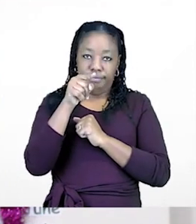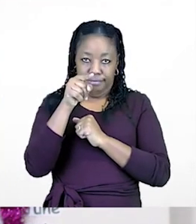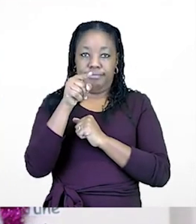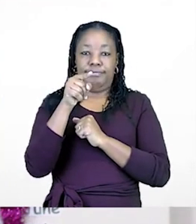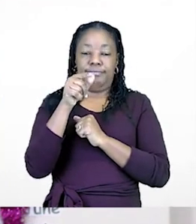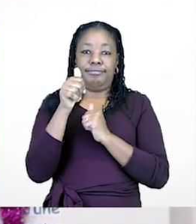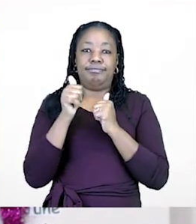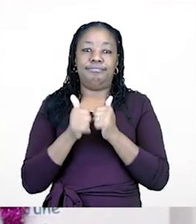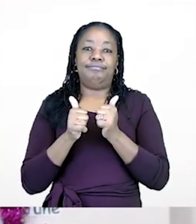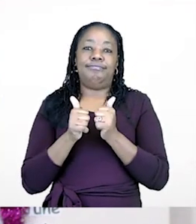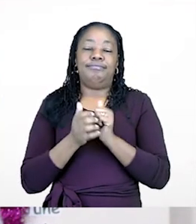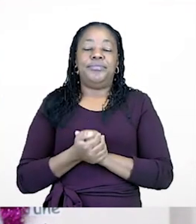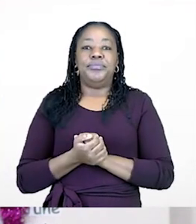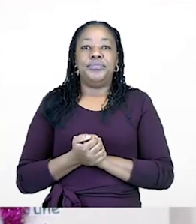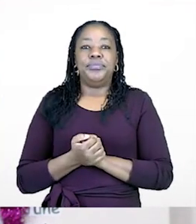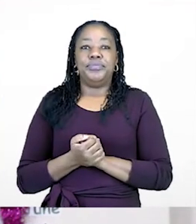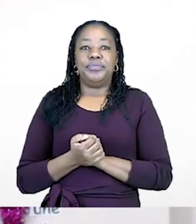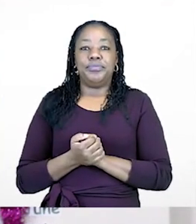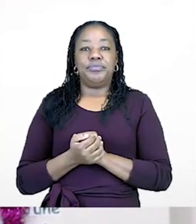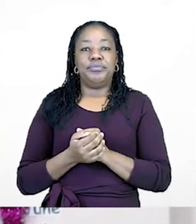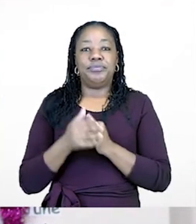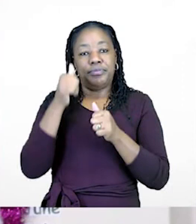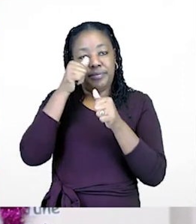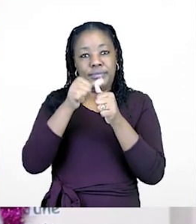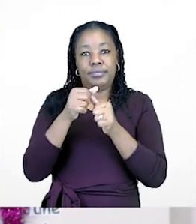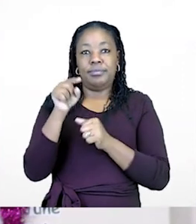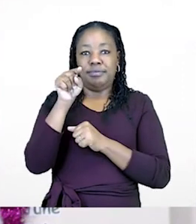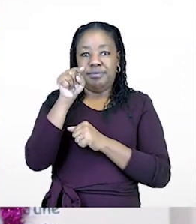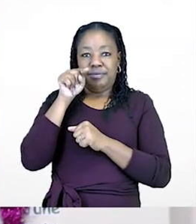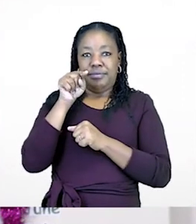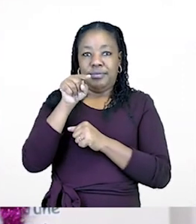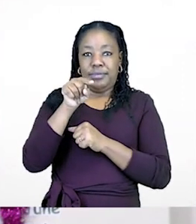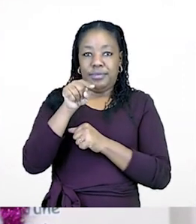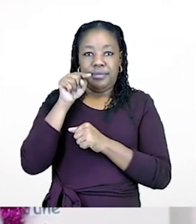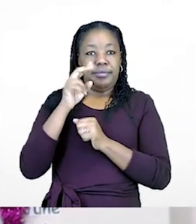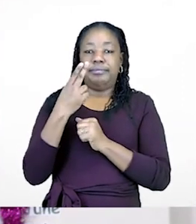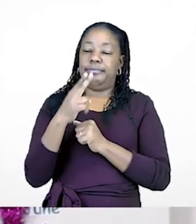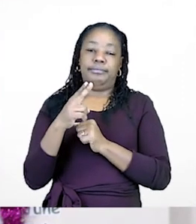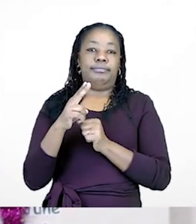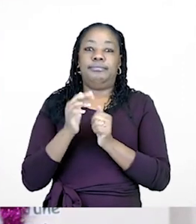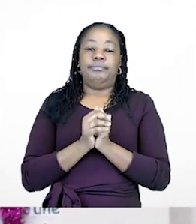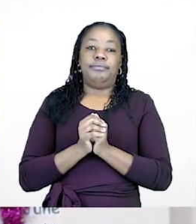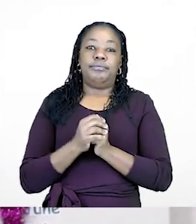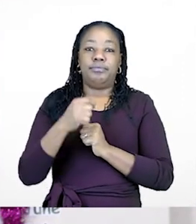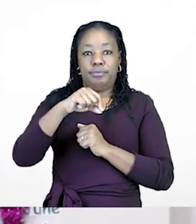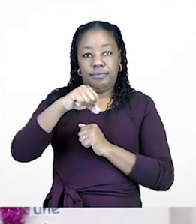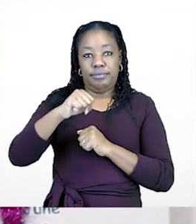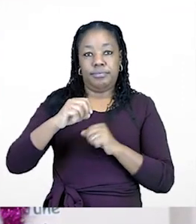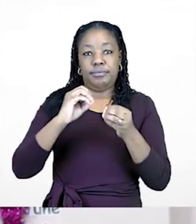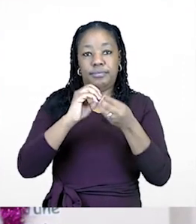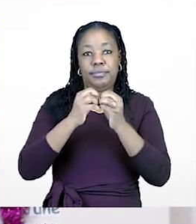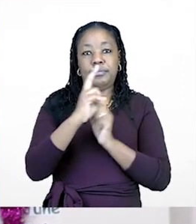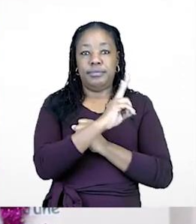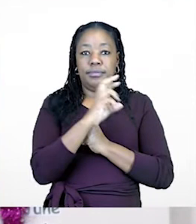and connect. Remember not to lift up your pencil. So you're going to write the number 20 in the box that you have